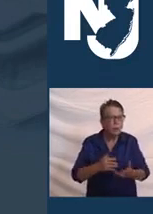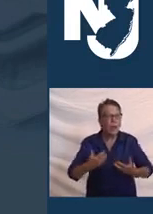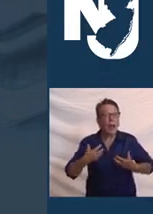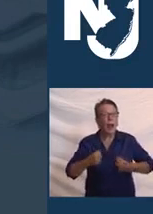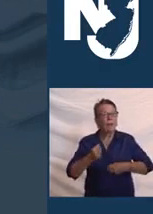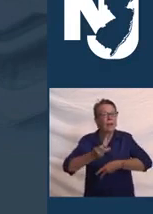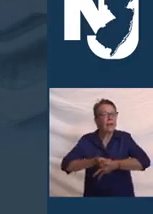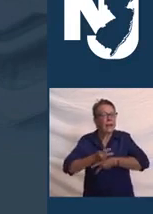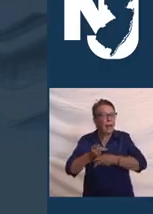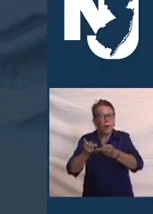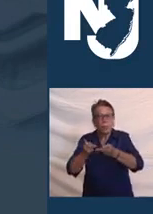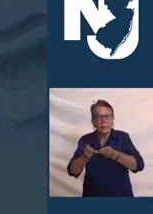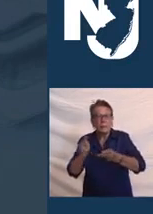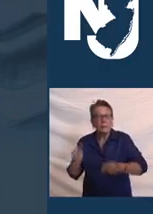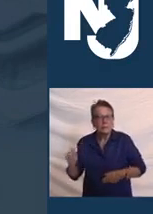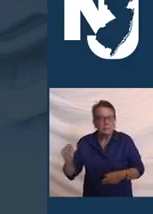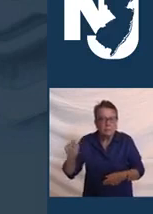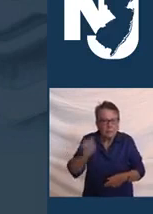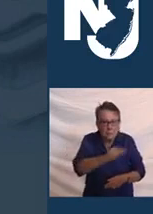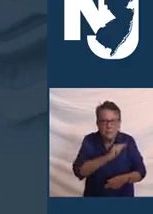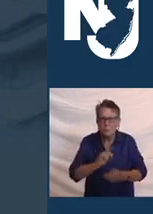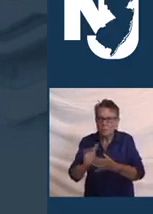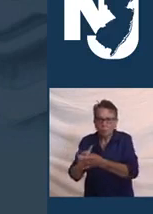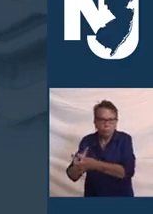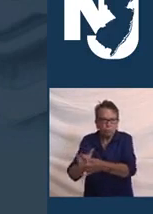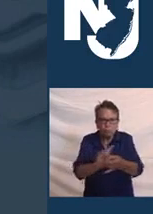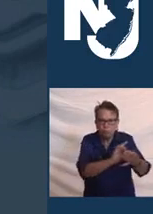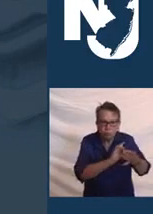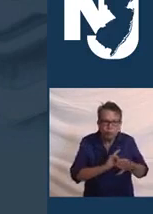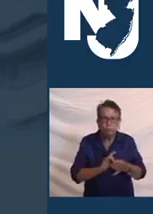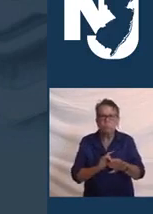vaccination centers is available online at